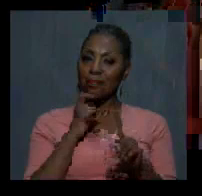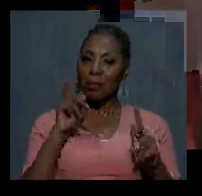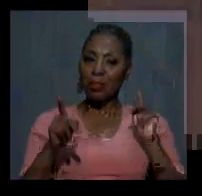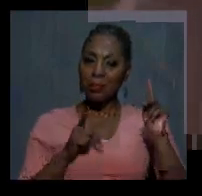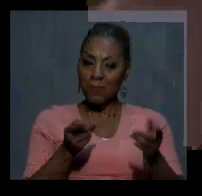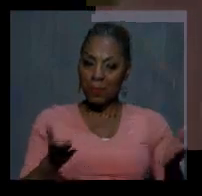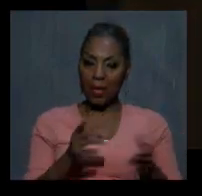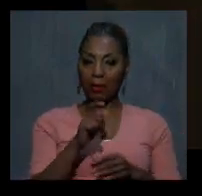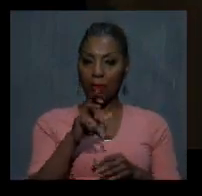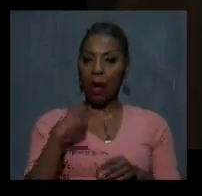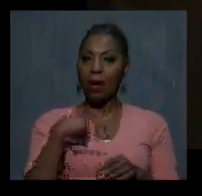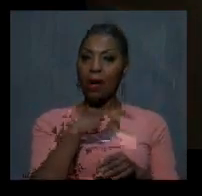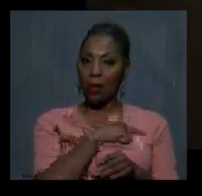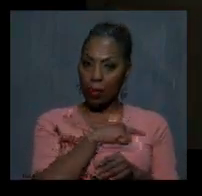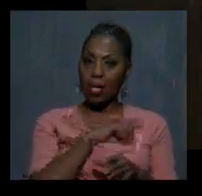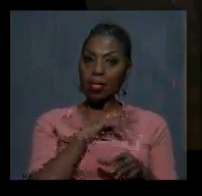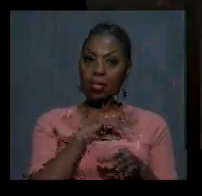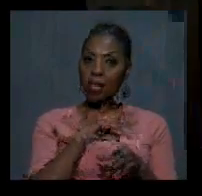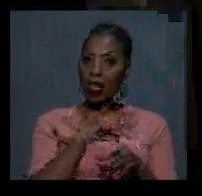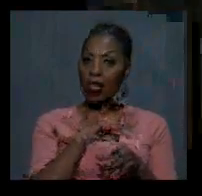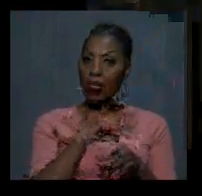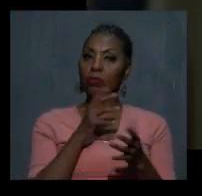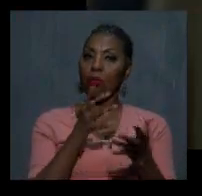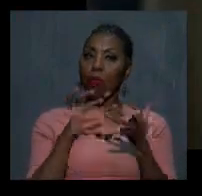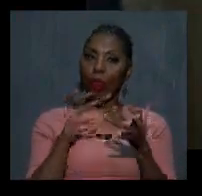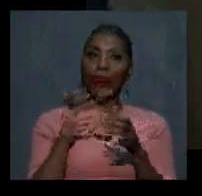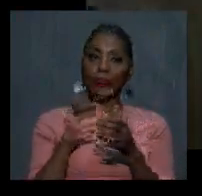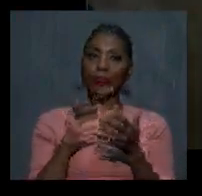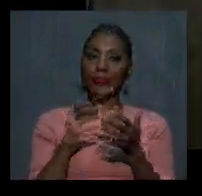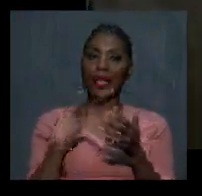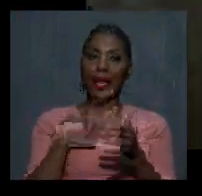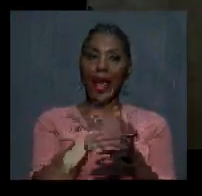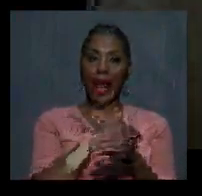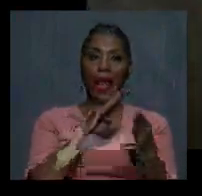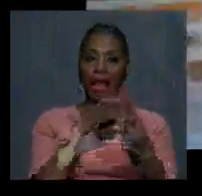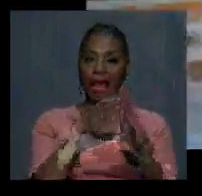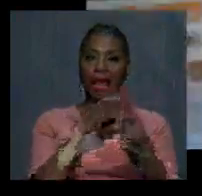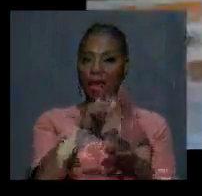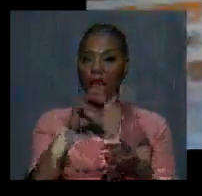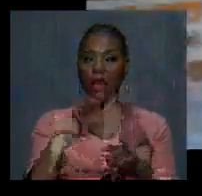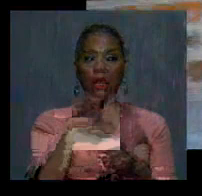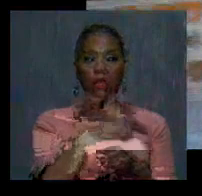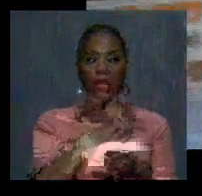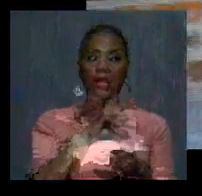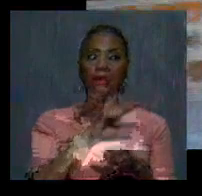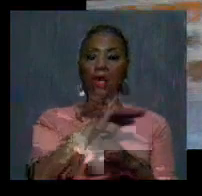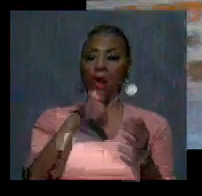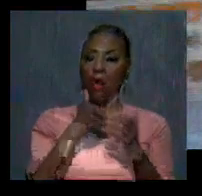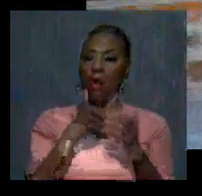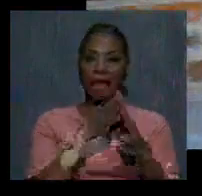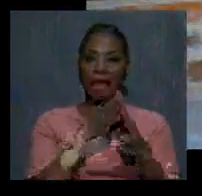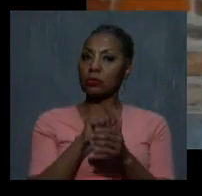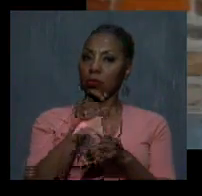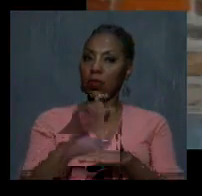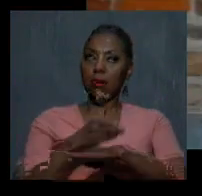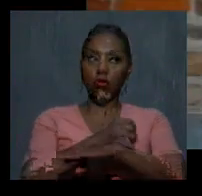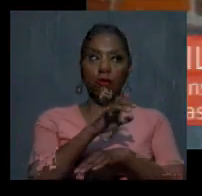that we're all in diversity and we all play a role in